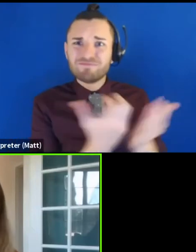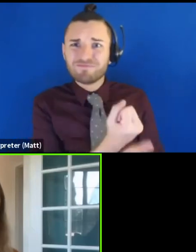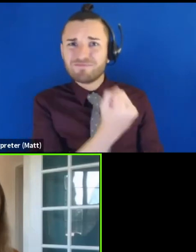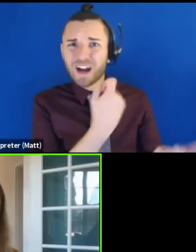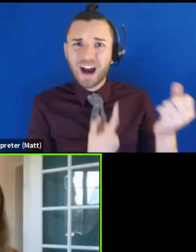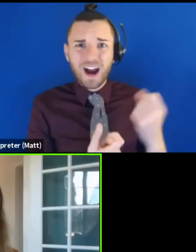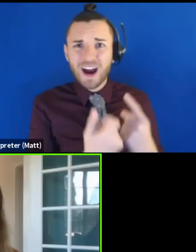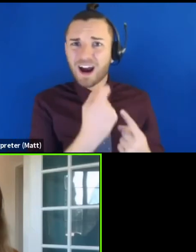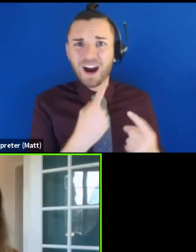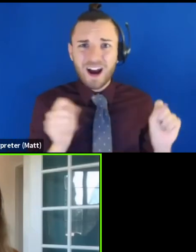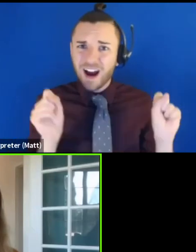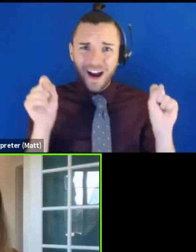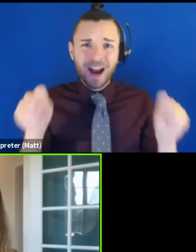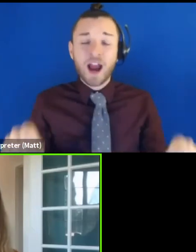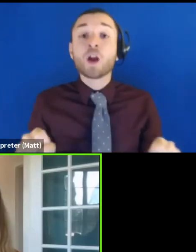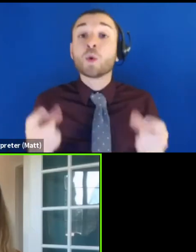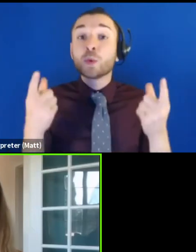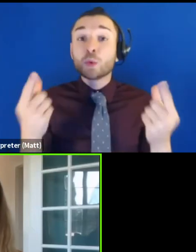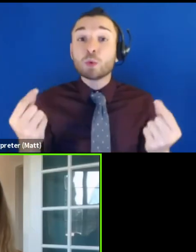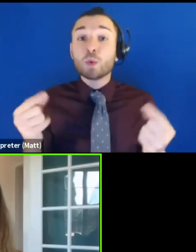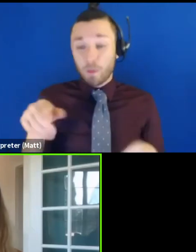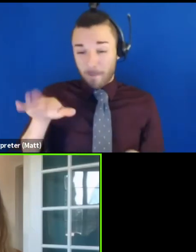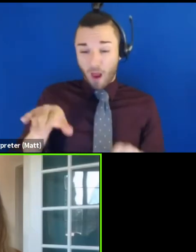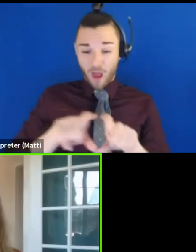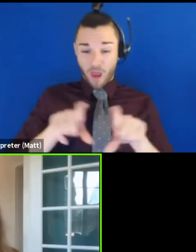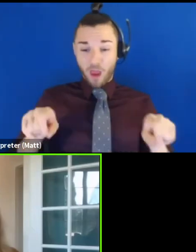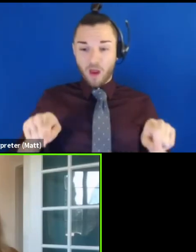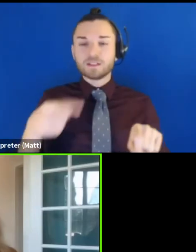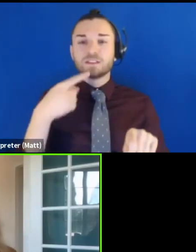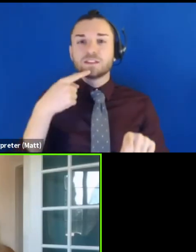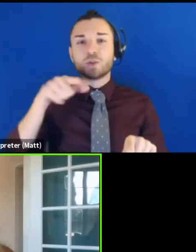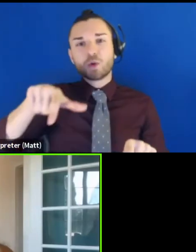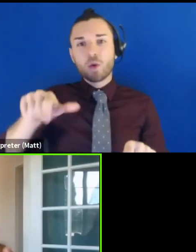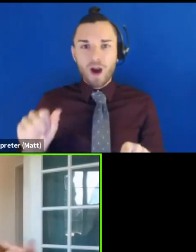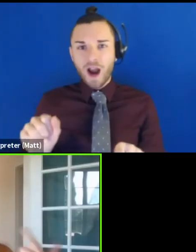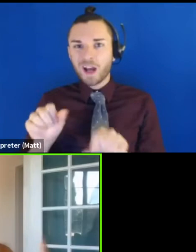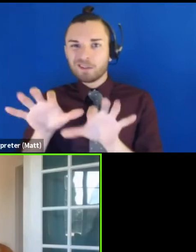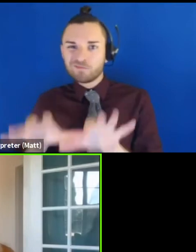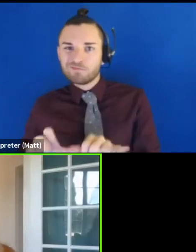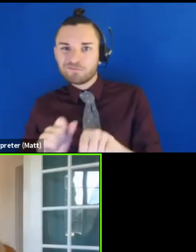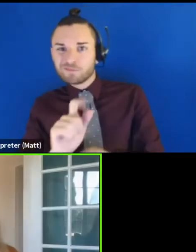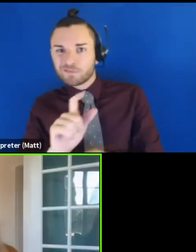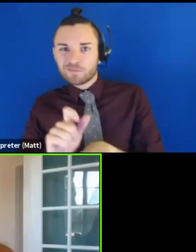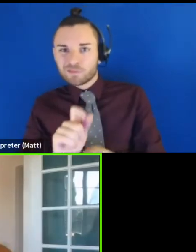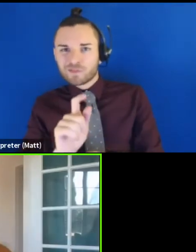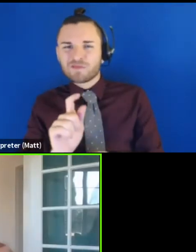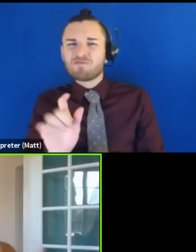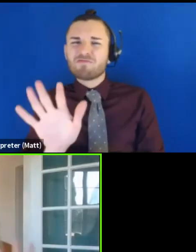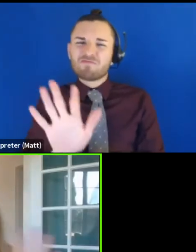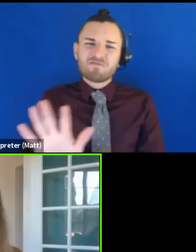your questions through the Q&A box at the bottom of your screen. And then in about